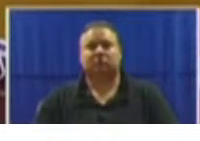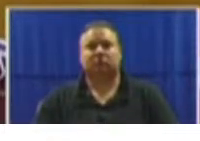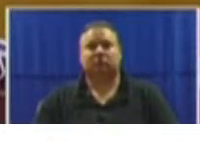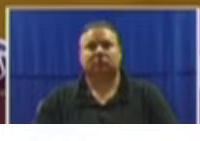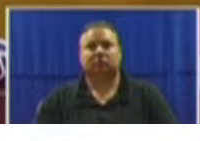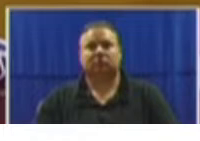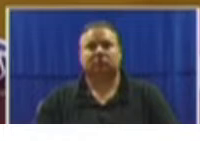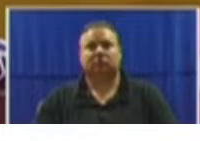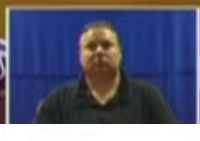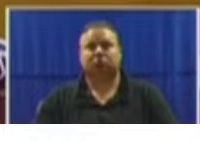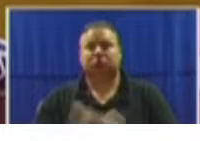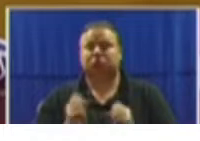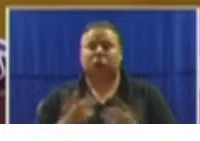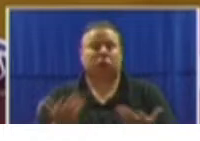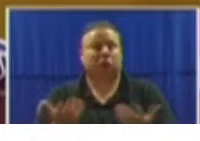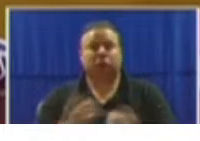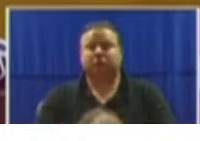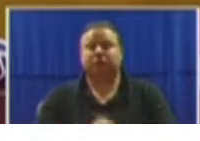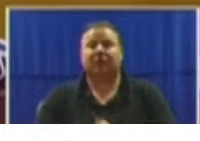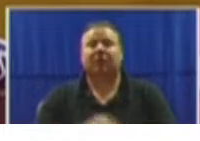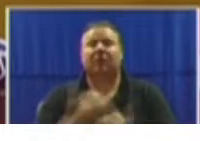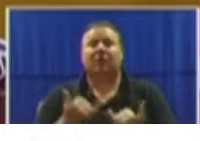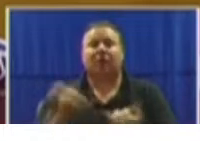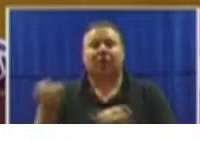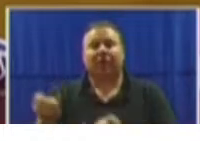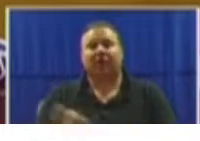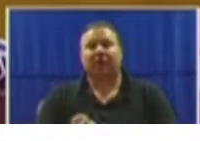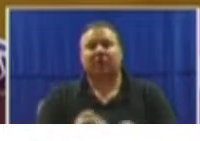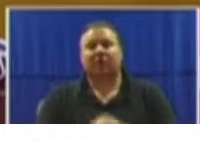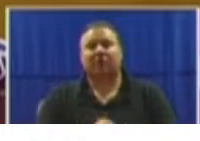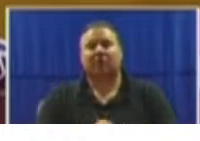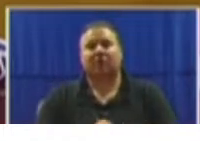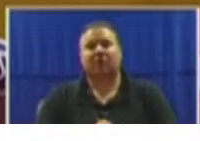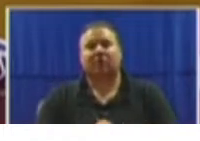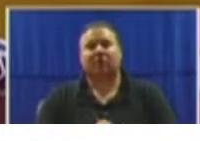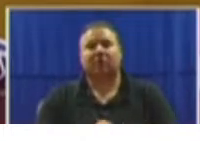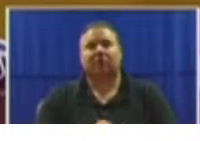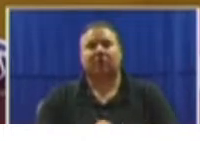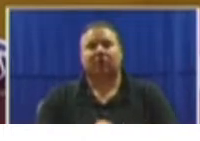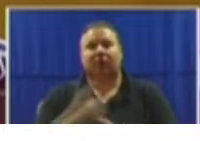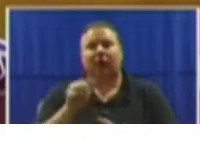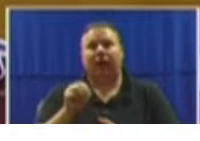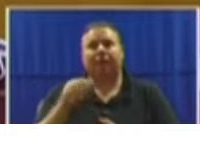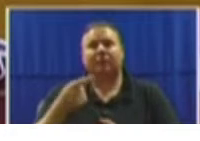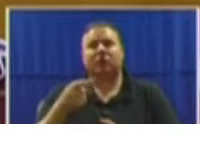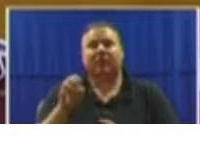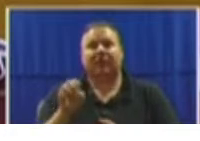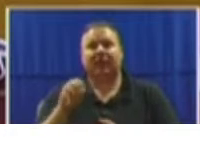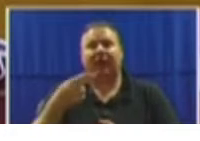All right. I now invite Honorable MGE Hendricks.